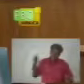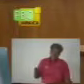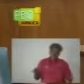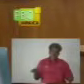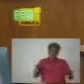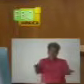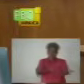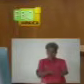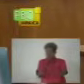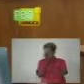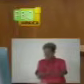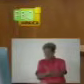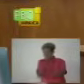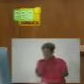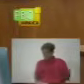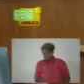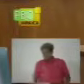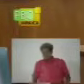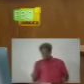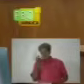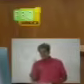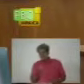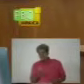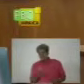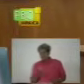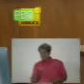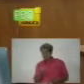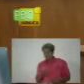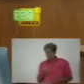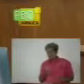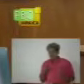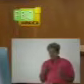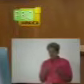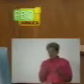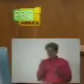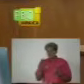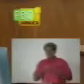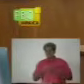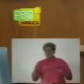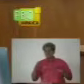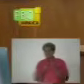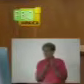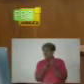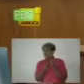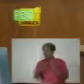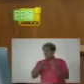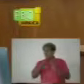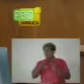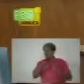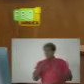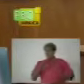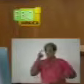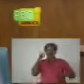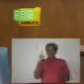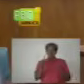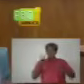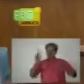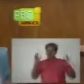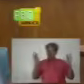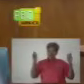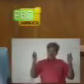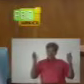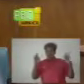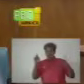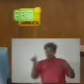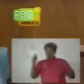time. If you don't, yes, I do. I just don't support prejudice. I agree that Carnival should be able